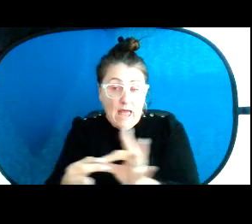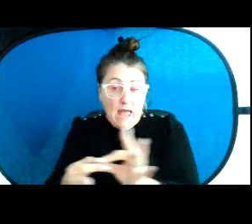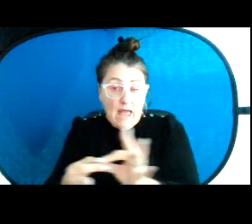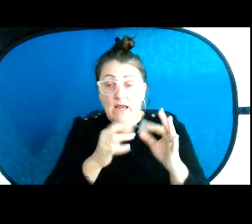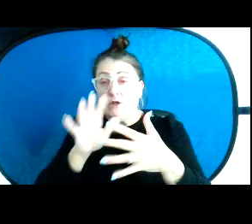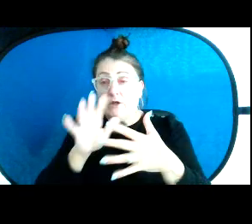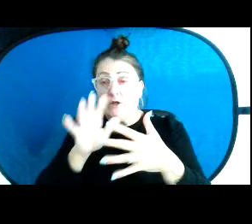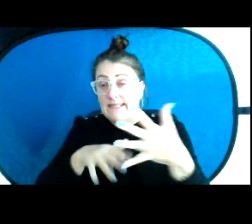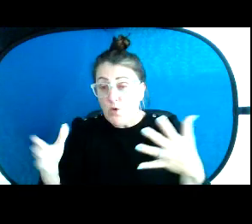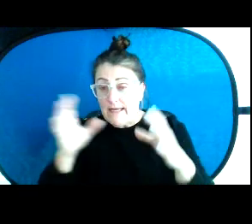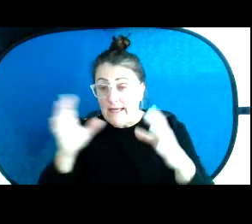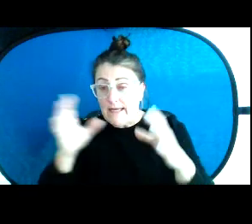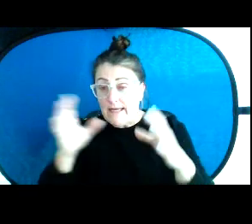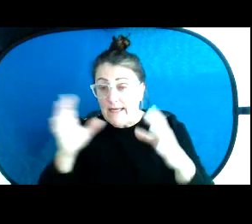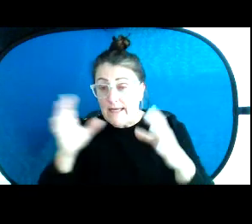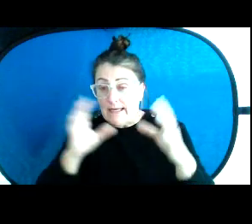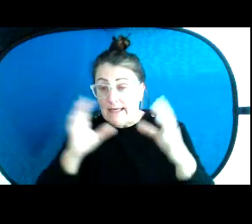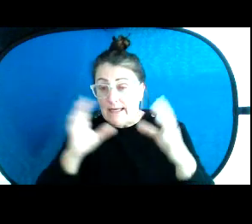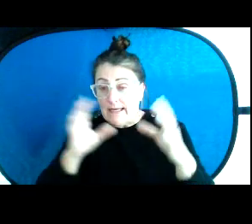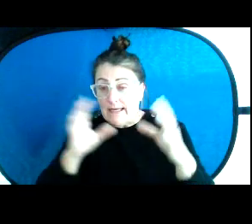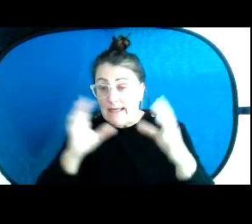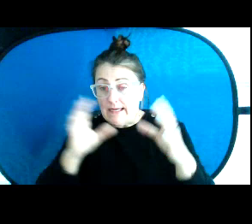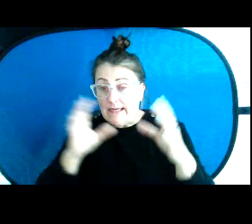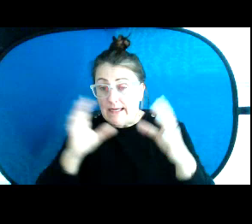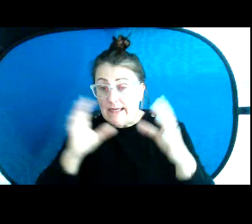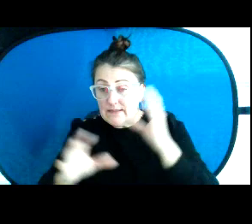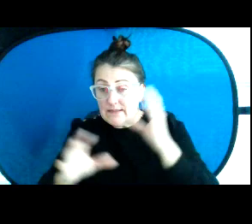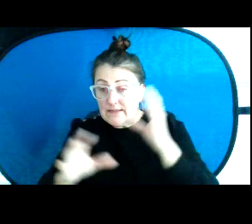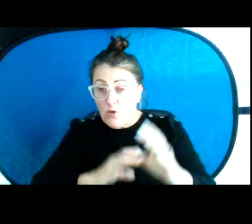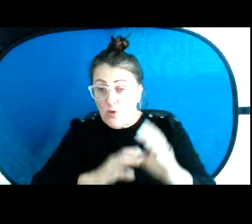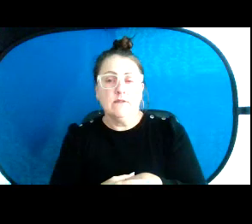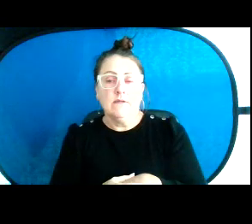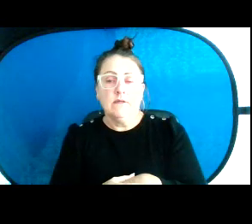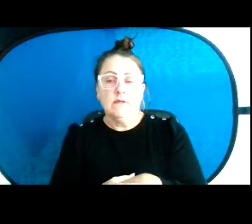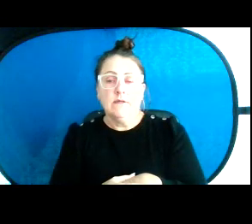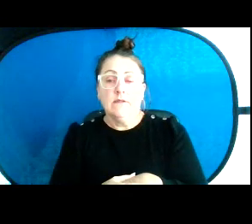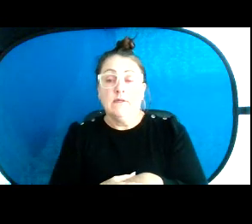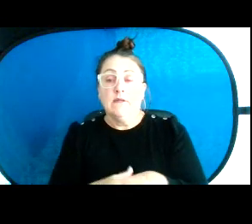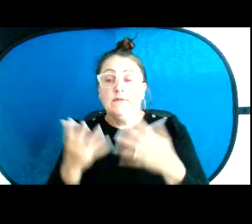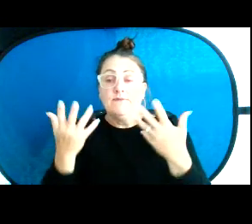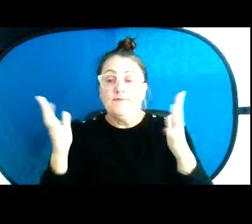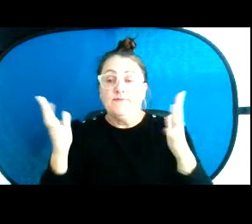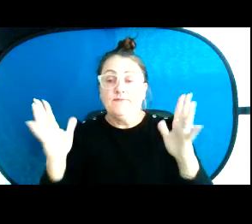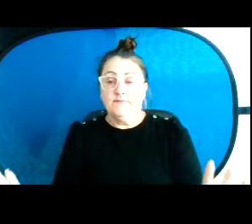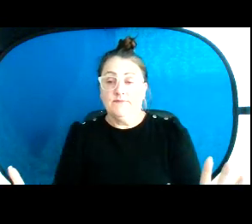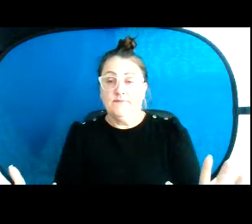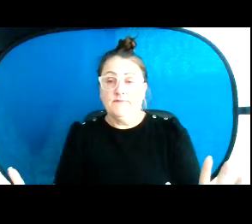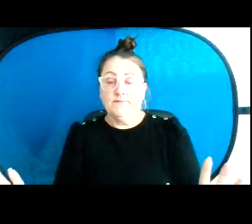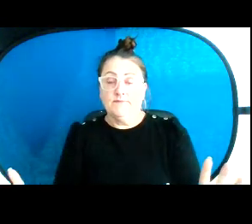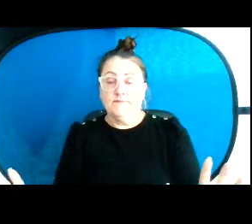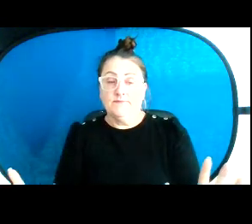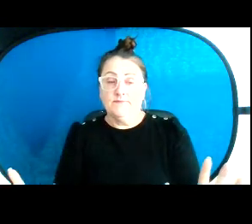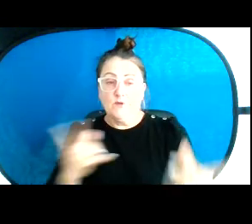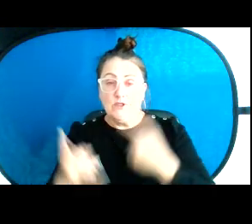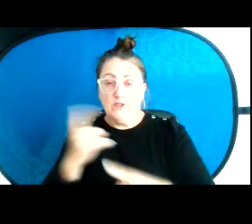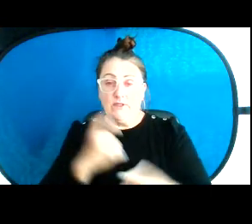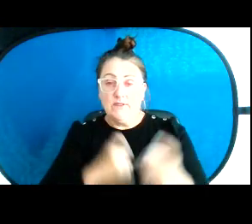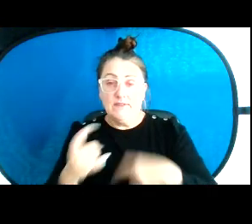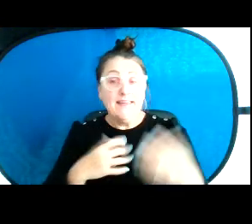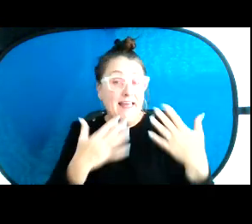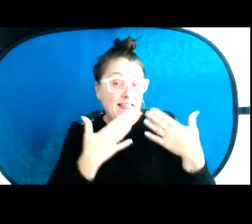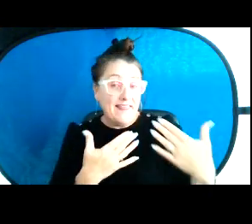schedule extension options where necessary and feasible. That concludes my presentation. I'd be happy to answer any questions. Thank you. Just want to thank you